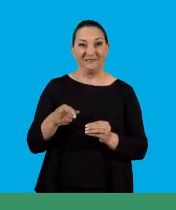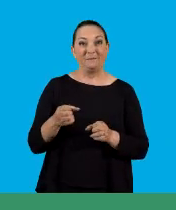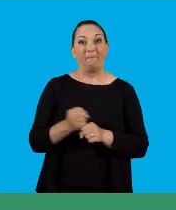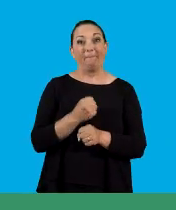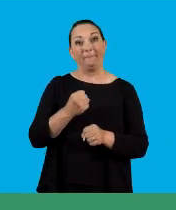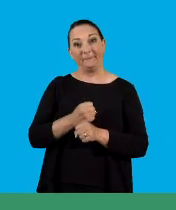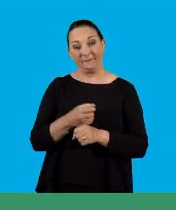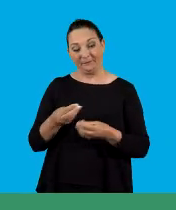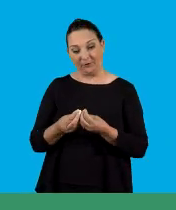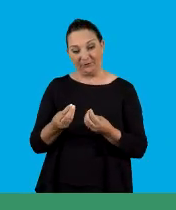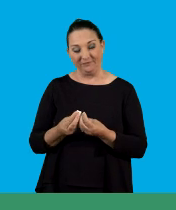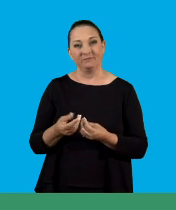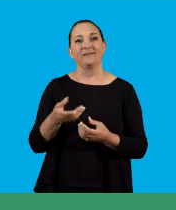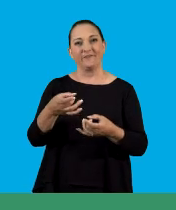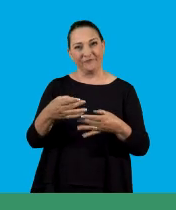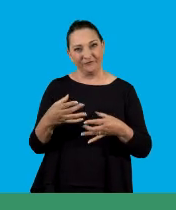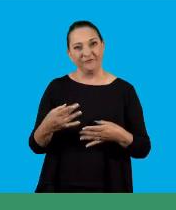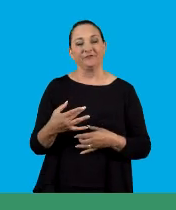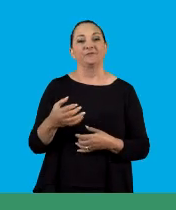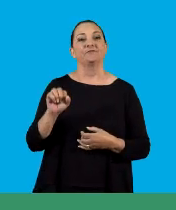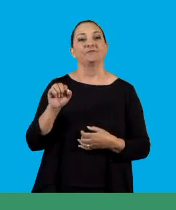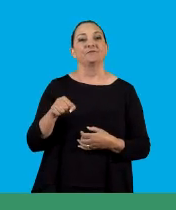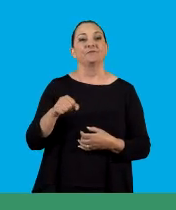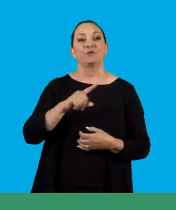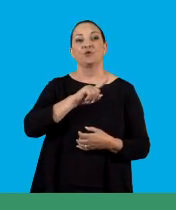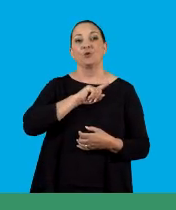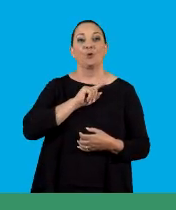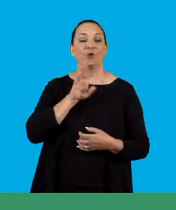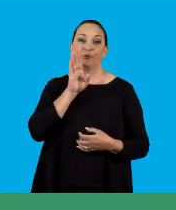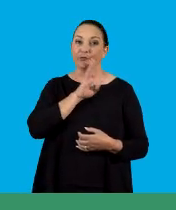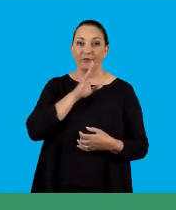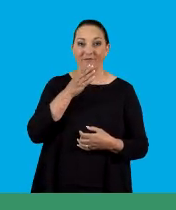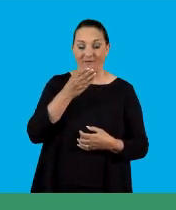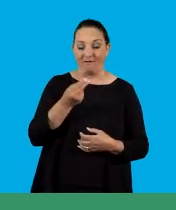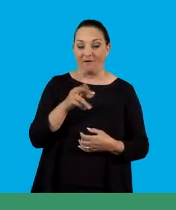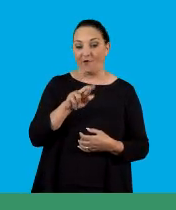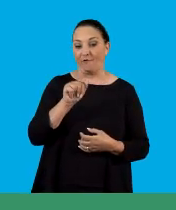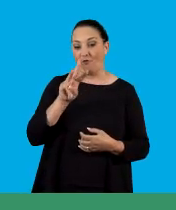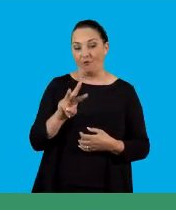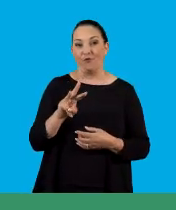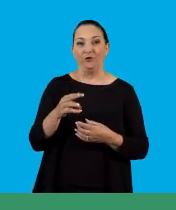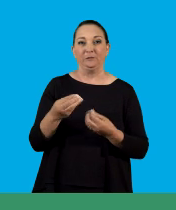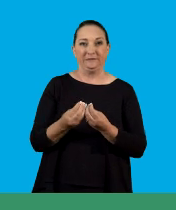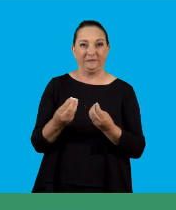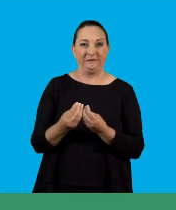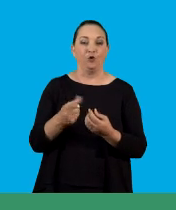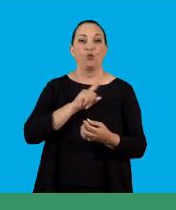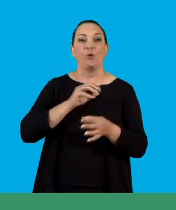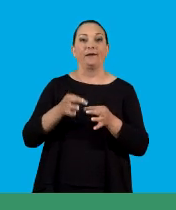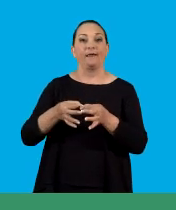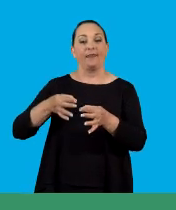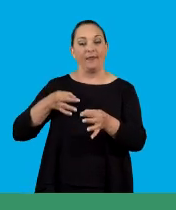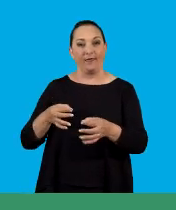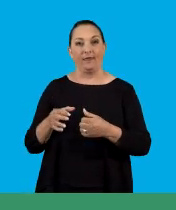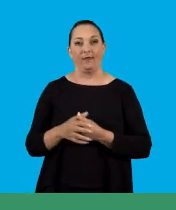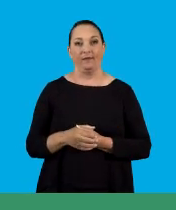that product, which is also affected because they do not have the raw material due to the delay. So that function